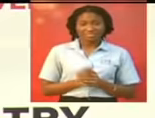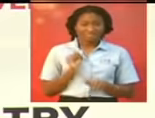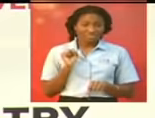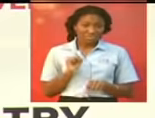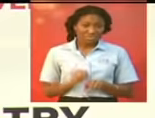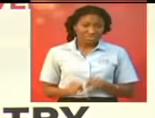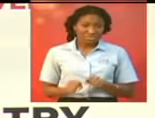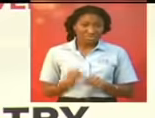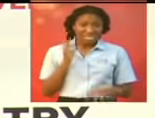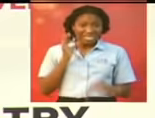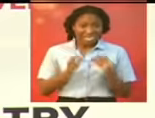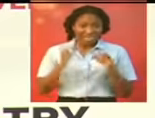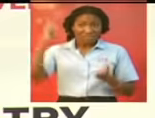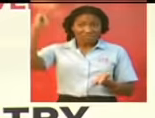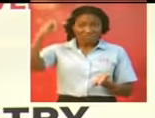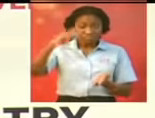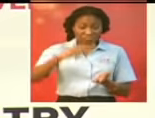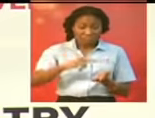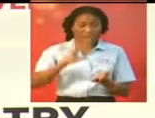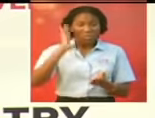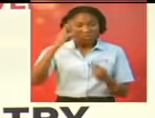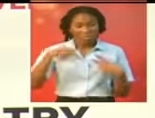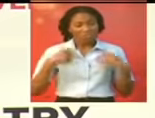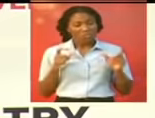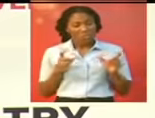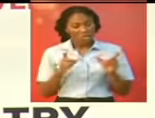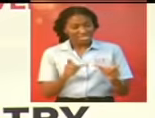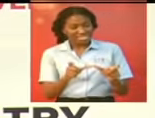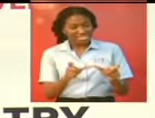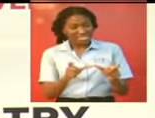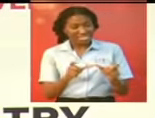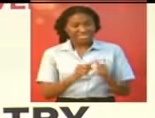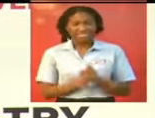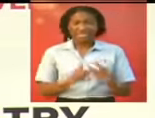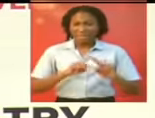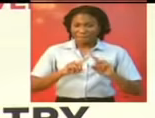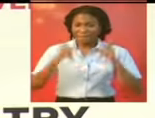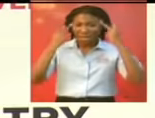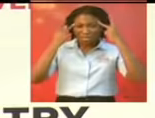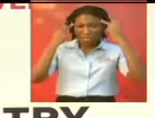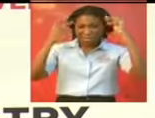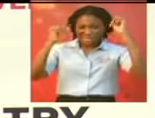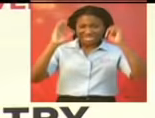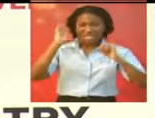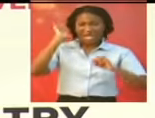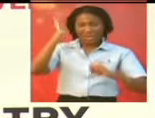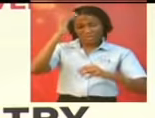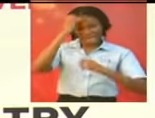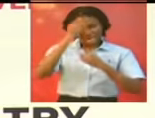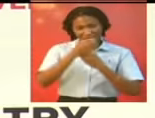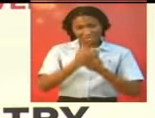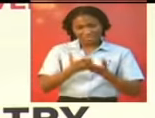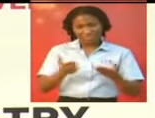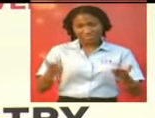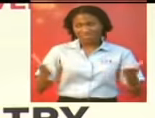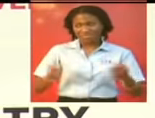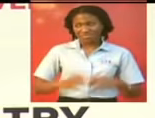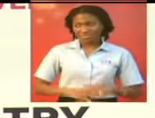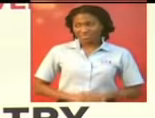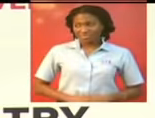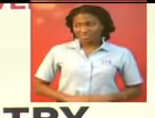or how long that quarantine will last. And then, of course, that will be provided to the Honorable Prime Minister, and a final decision will be taken as it relates to the